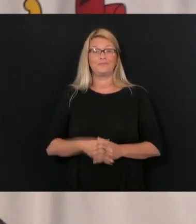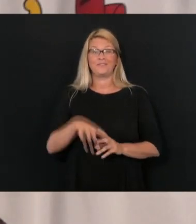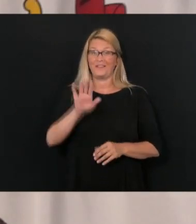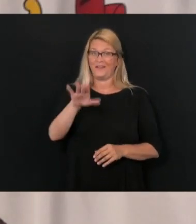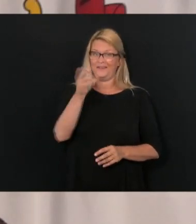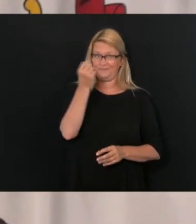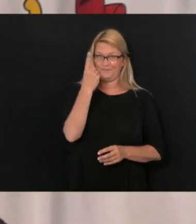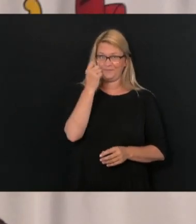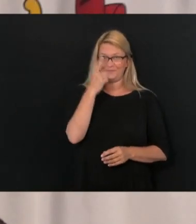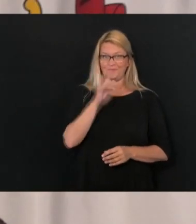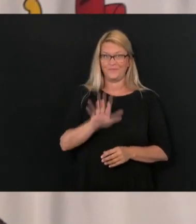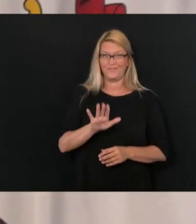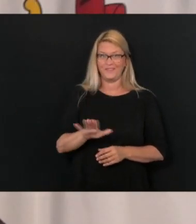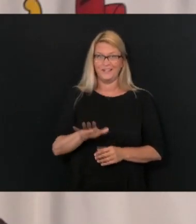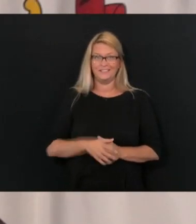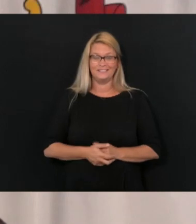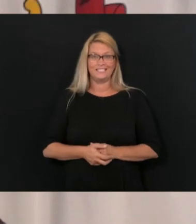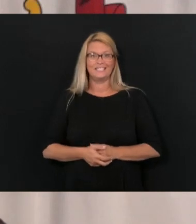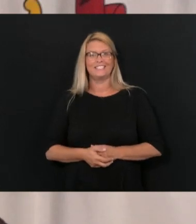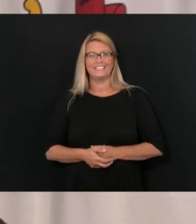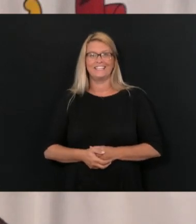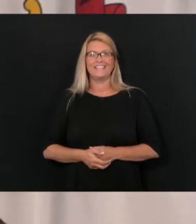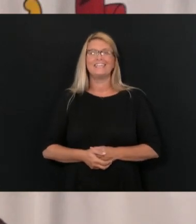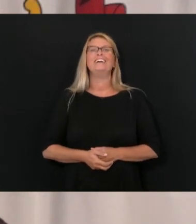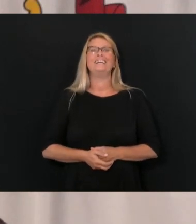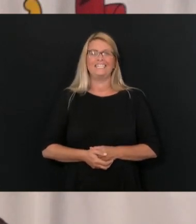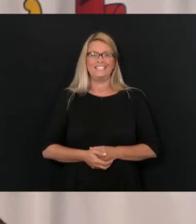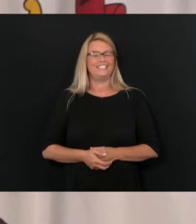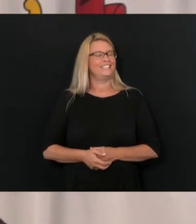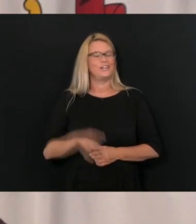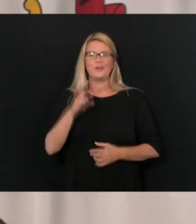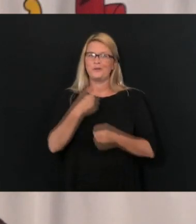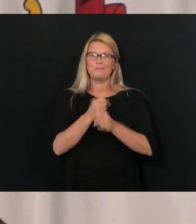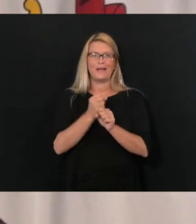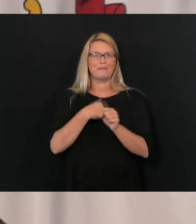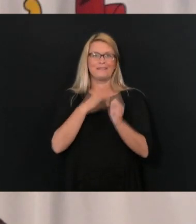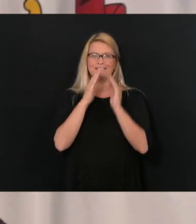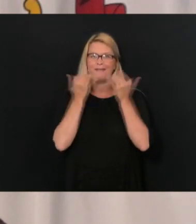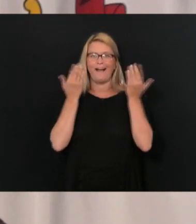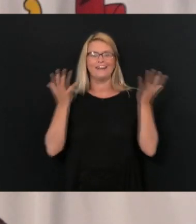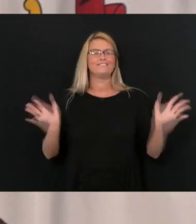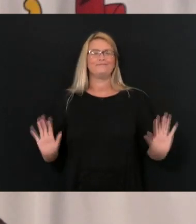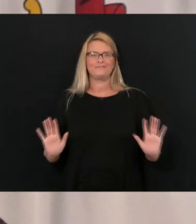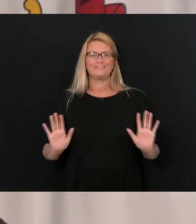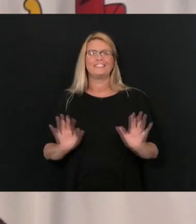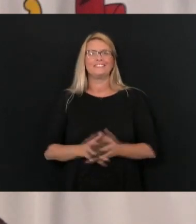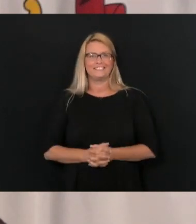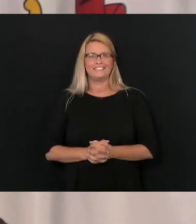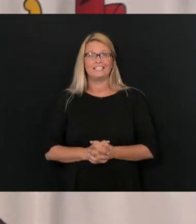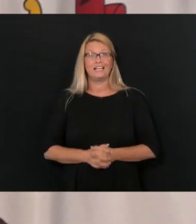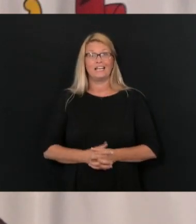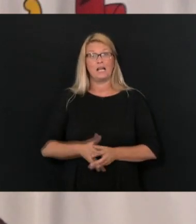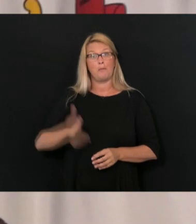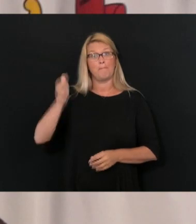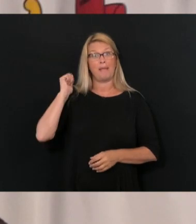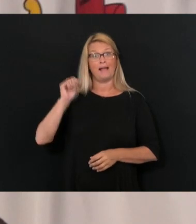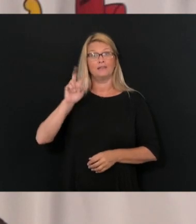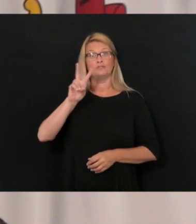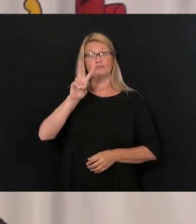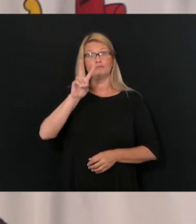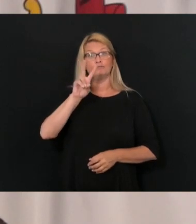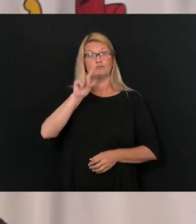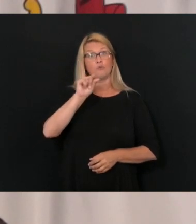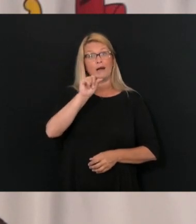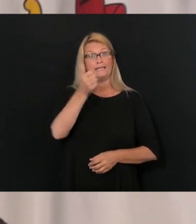this. And this is what I'm telling you. This is where you really make me smile. In 2010,